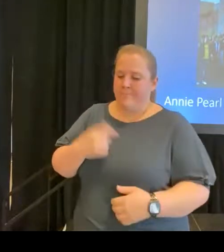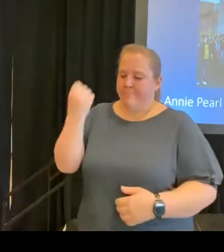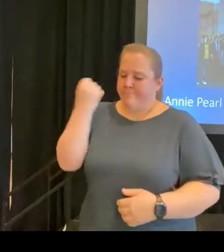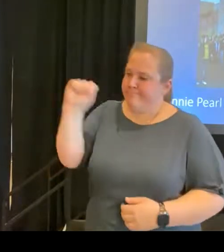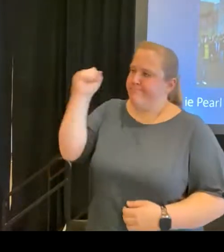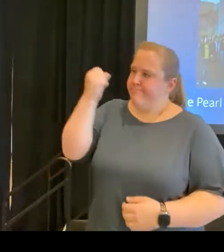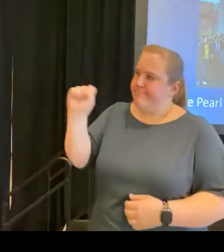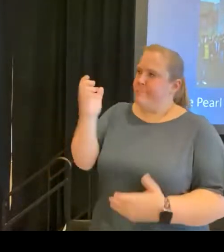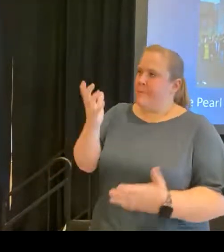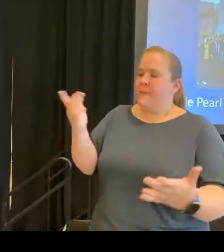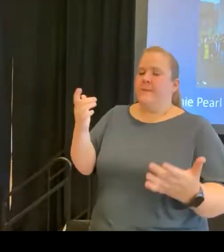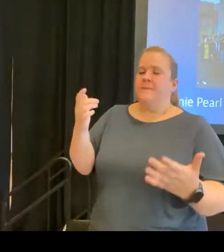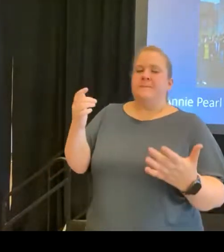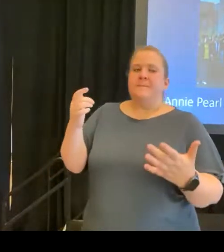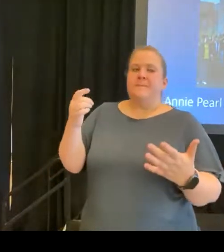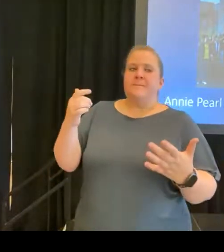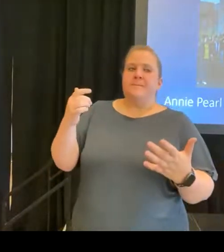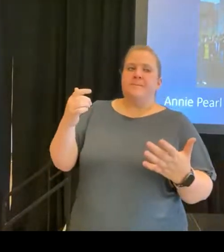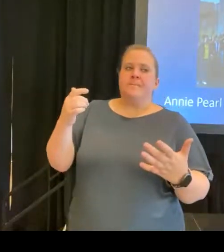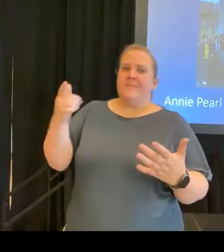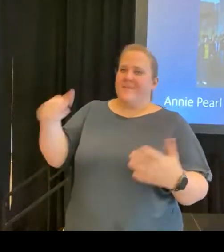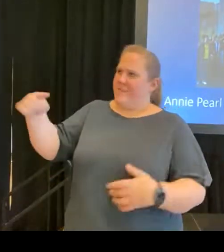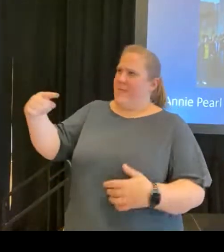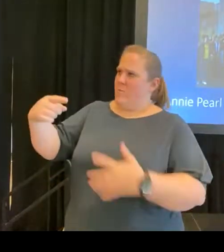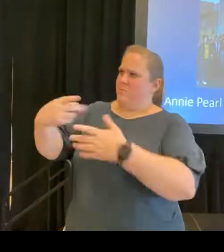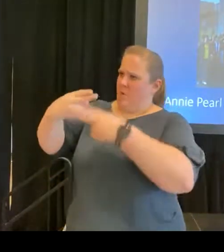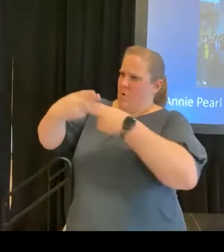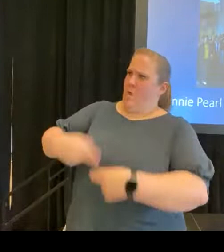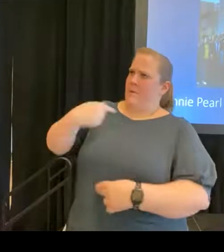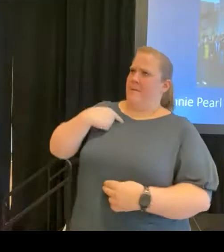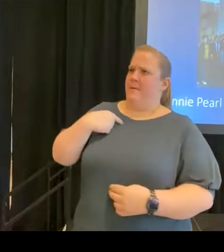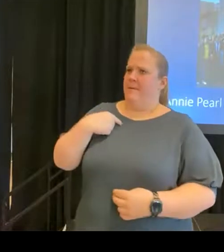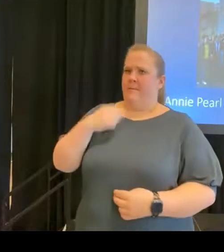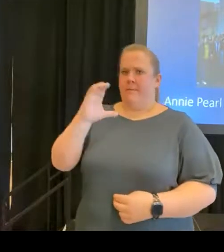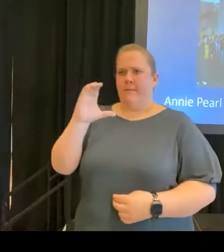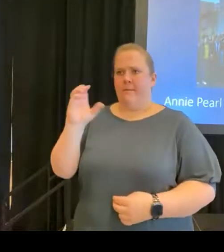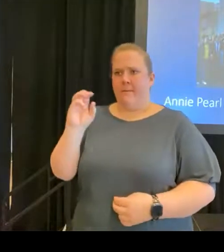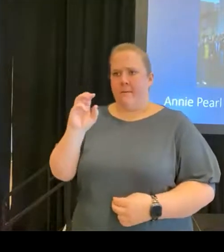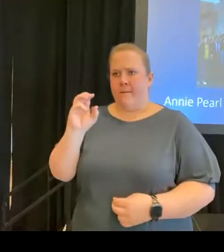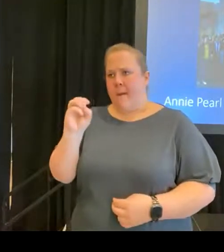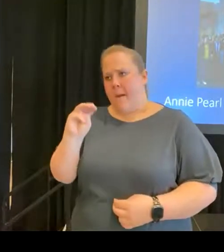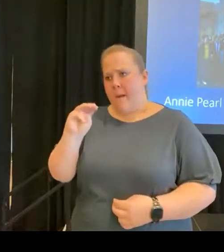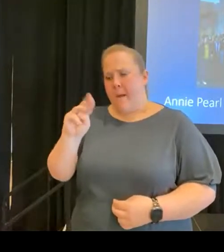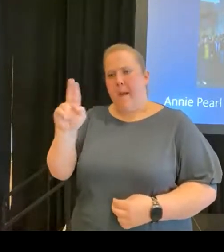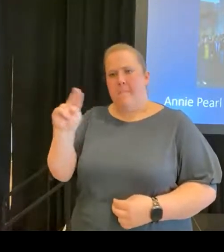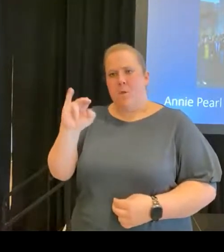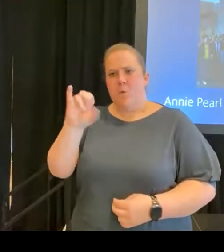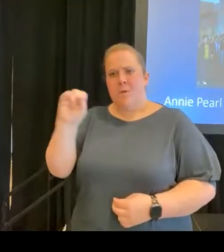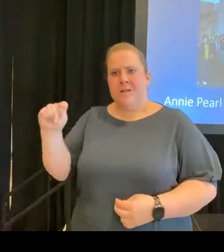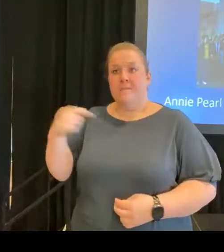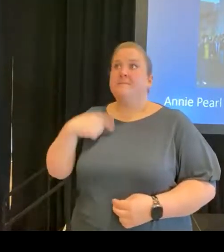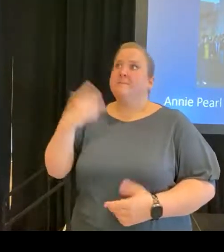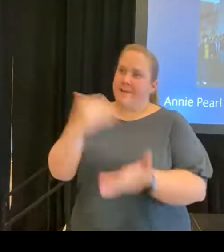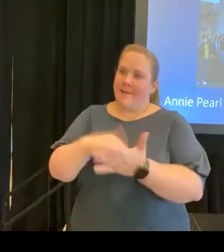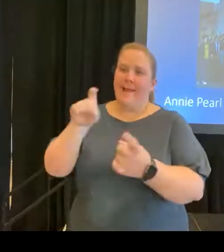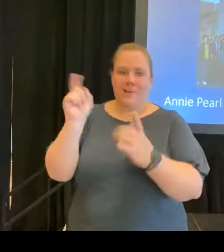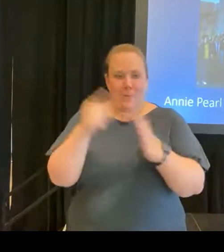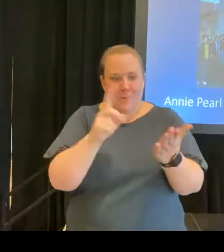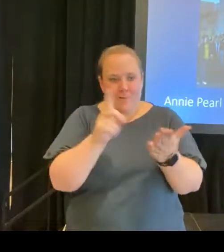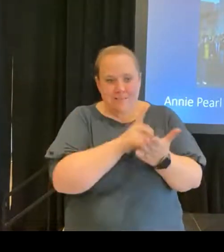demonstrating and stuff, they started saying I was a communist. So I had to go to the dictionary again